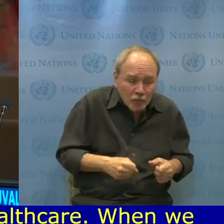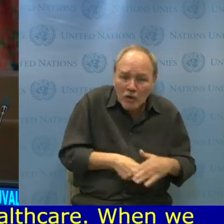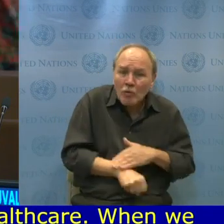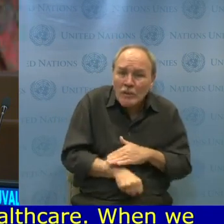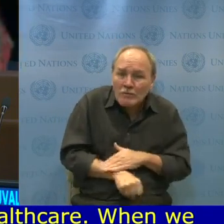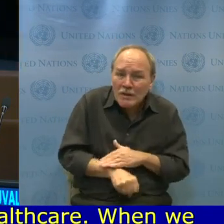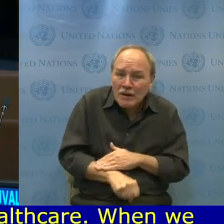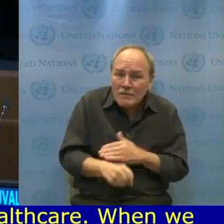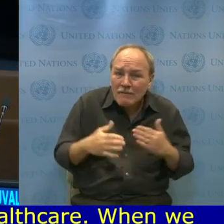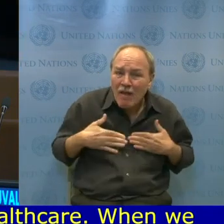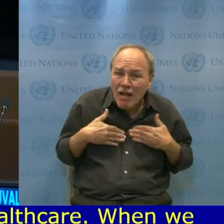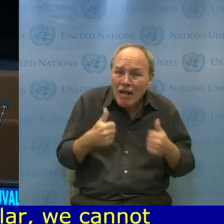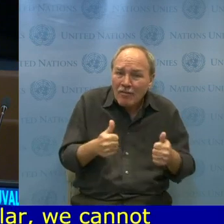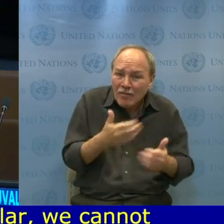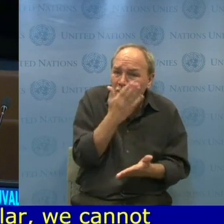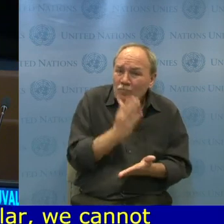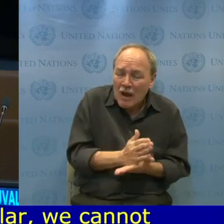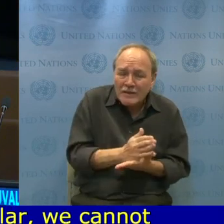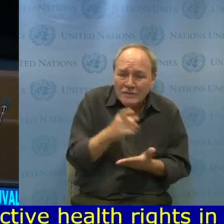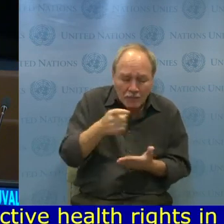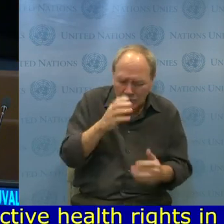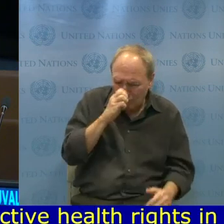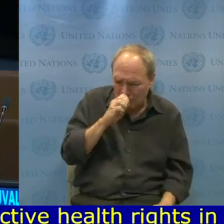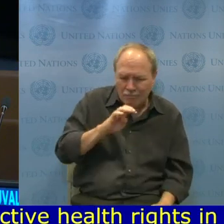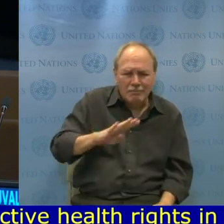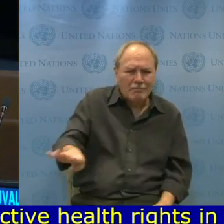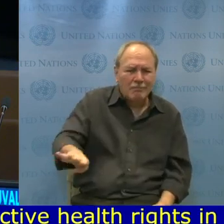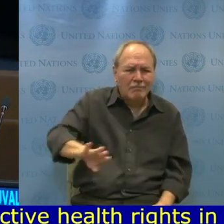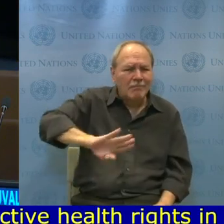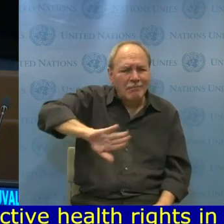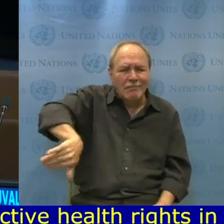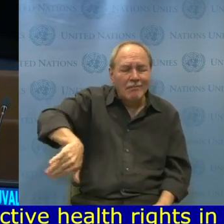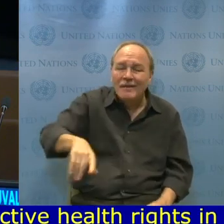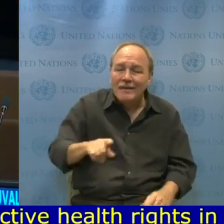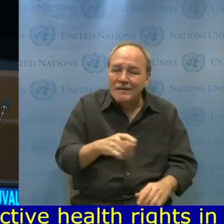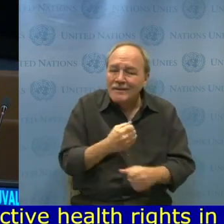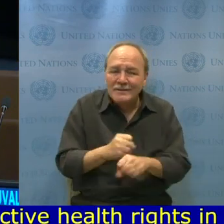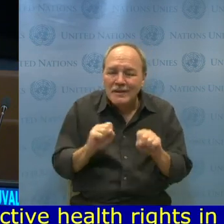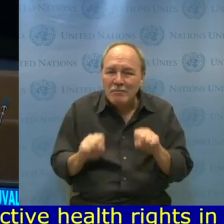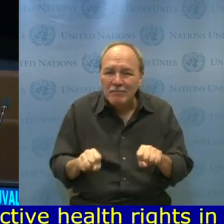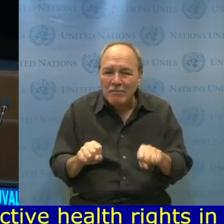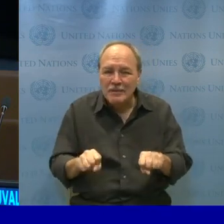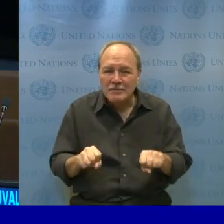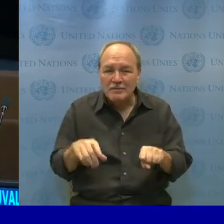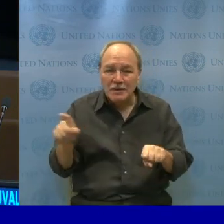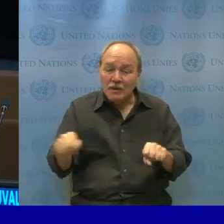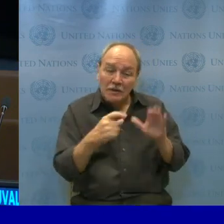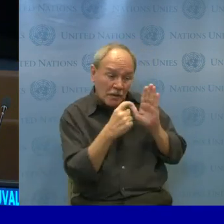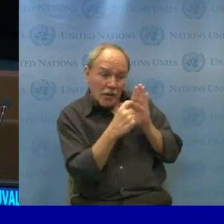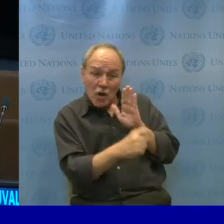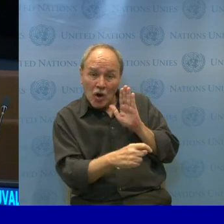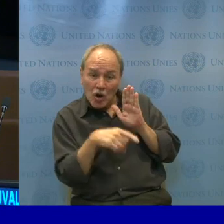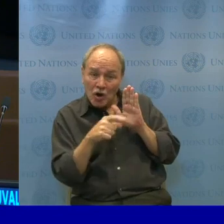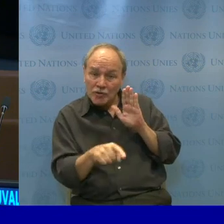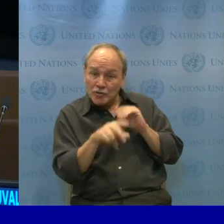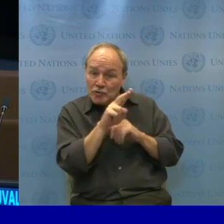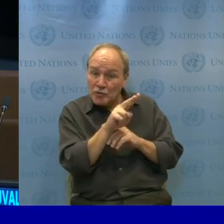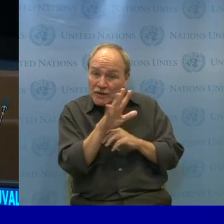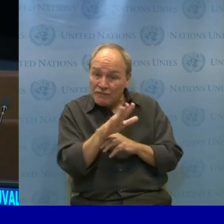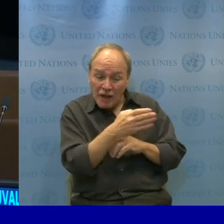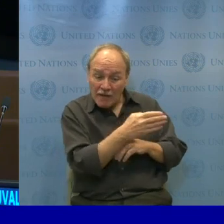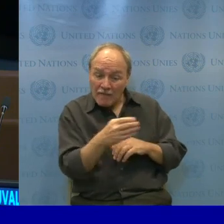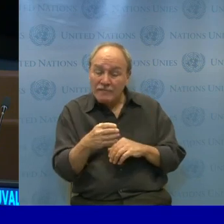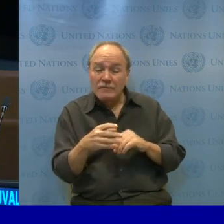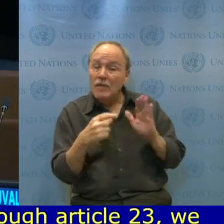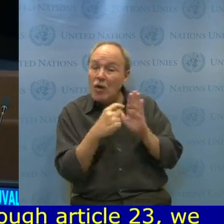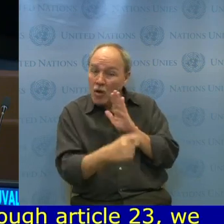Article 25 and through Article 23, we are guaranteed the right to have children, the right to not have children, and the